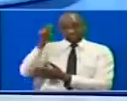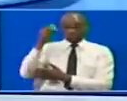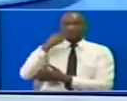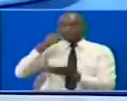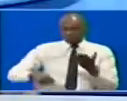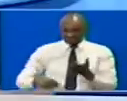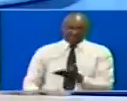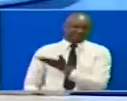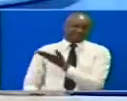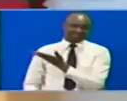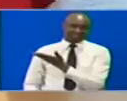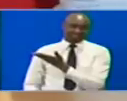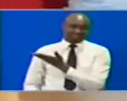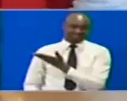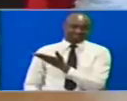look.